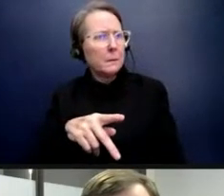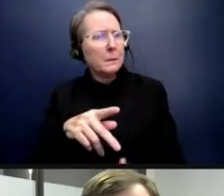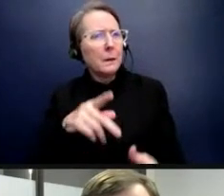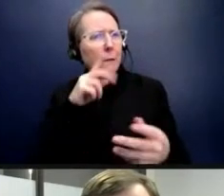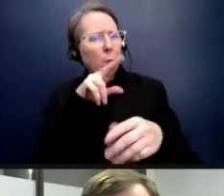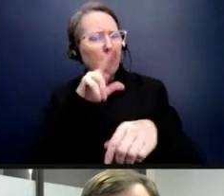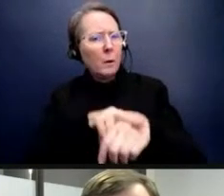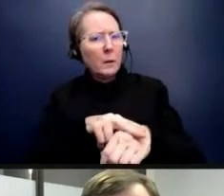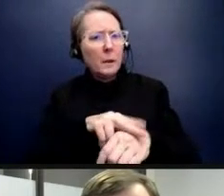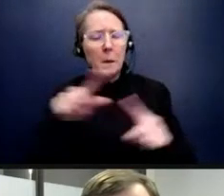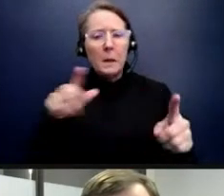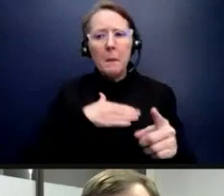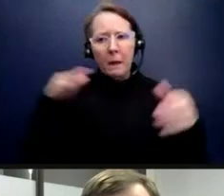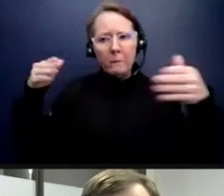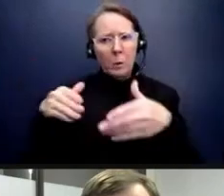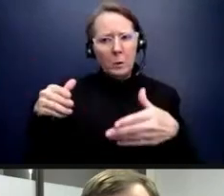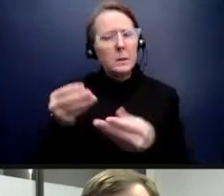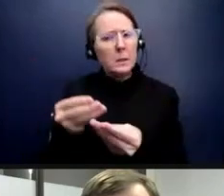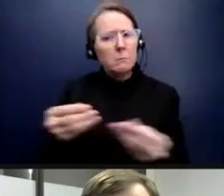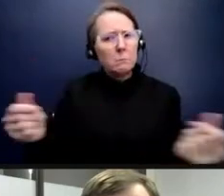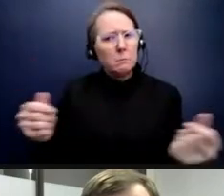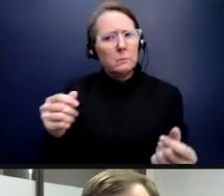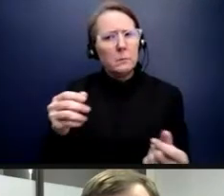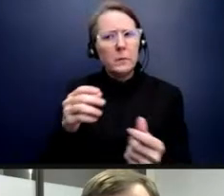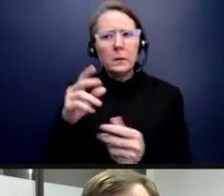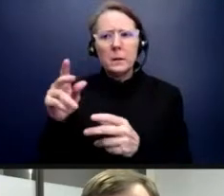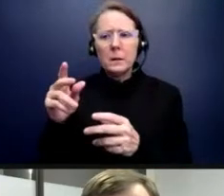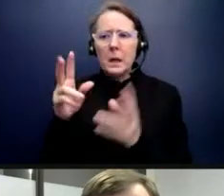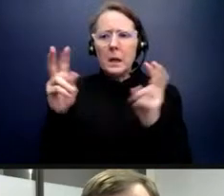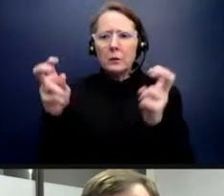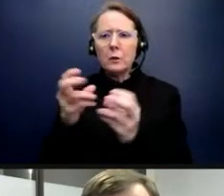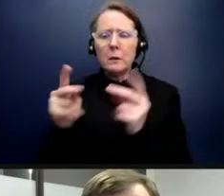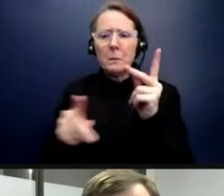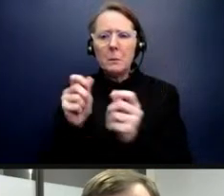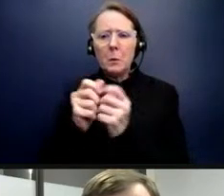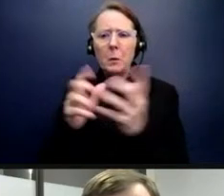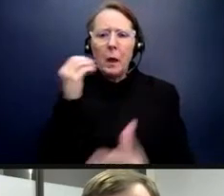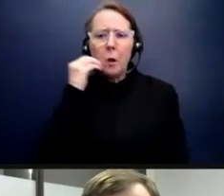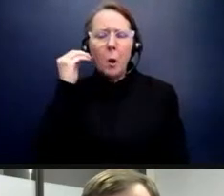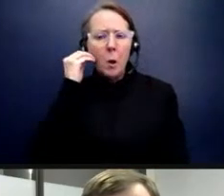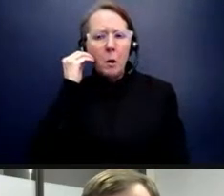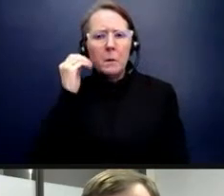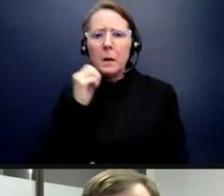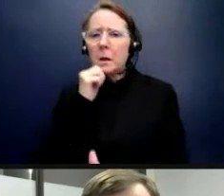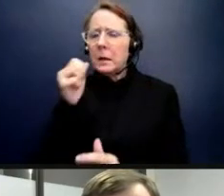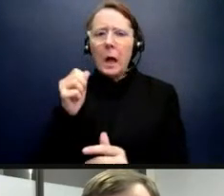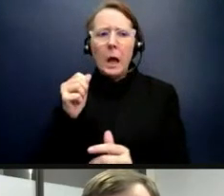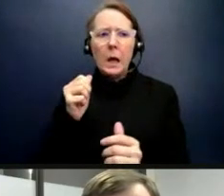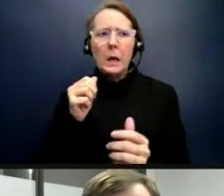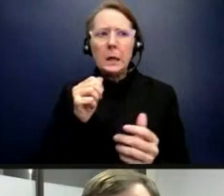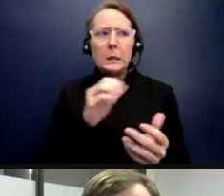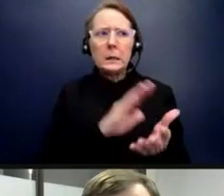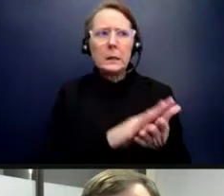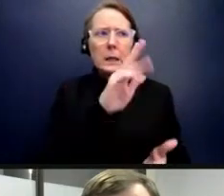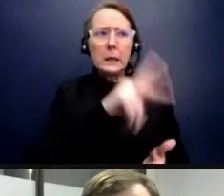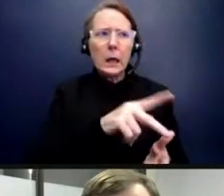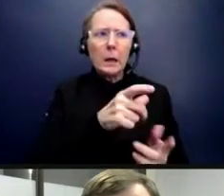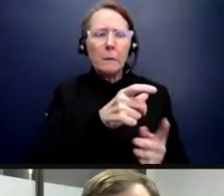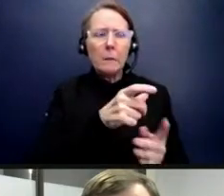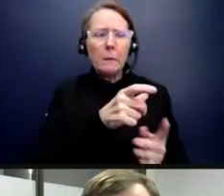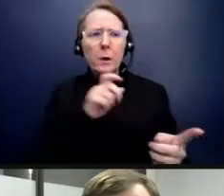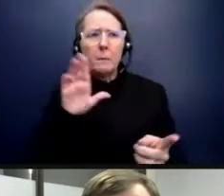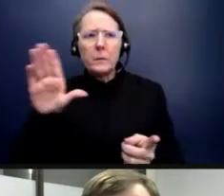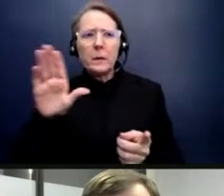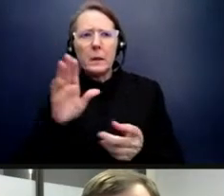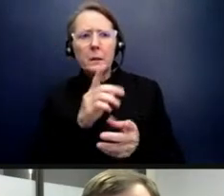the homelessness issue. Not necessarily making up for what it has caused, but to focus on alleviating it as